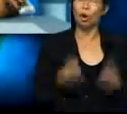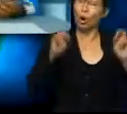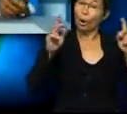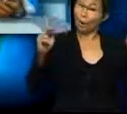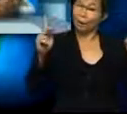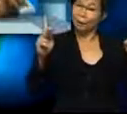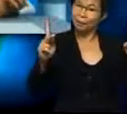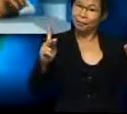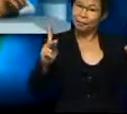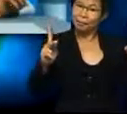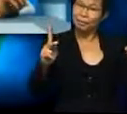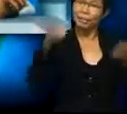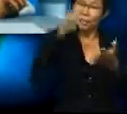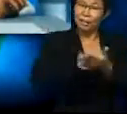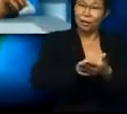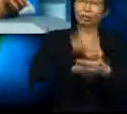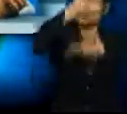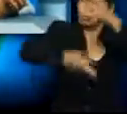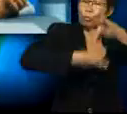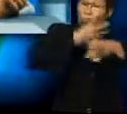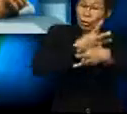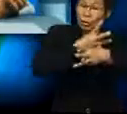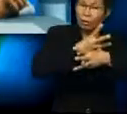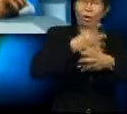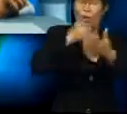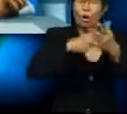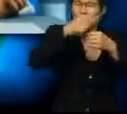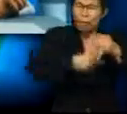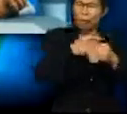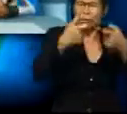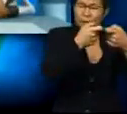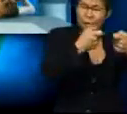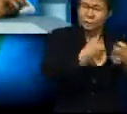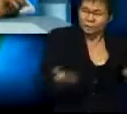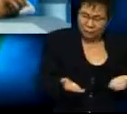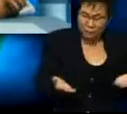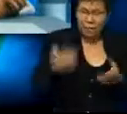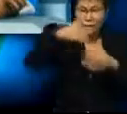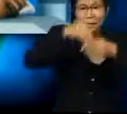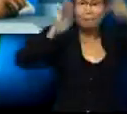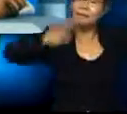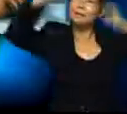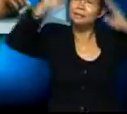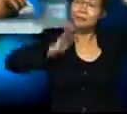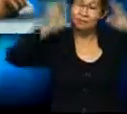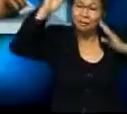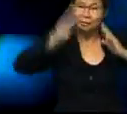Okay, that was the world. What about electricity here in Malaysia?